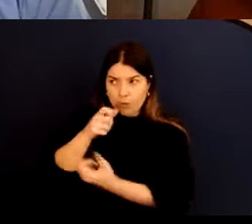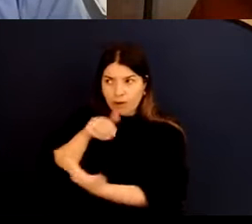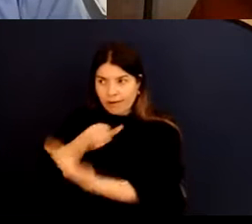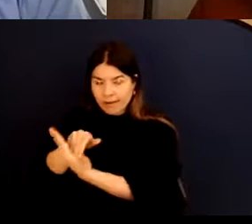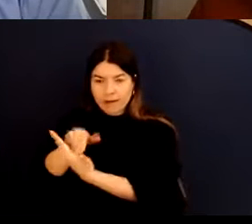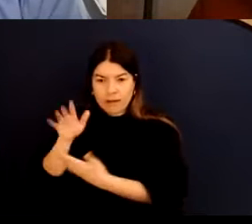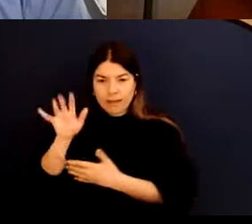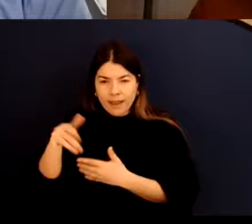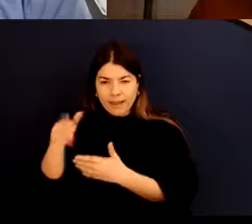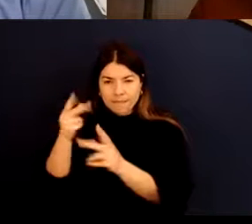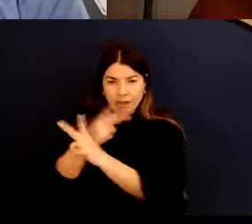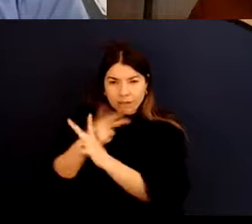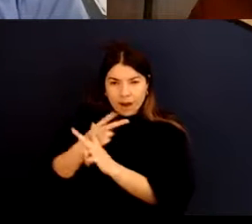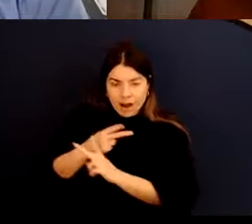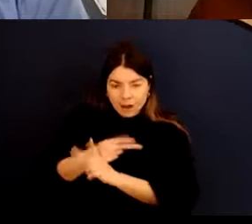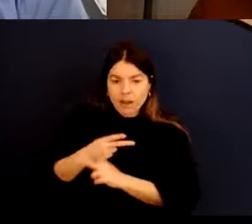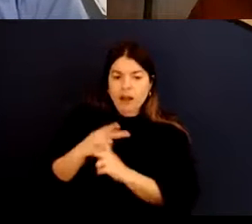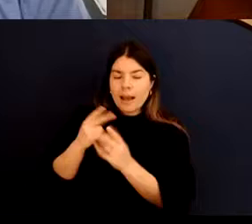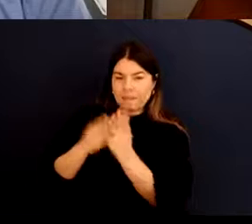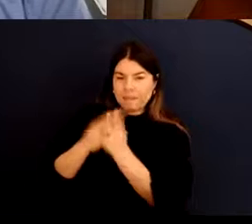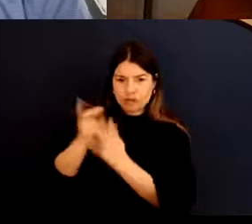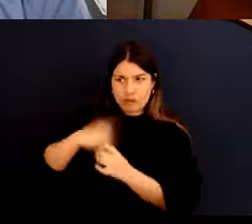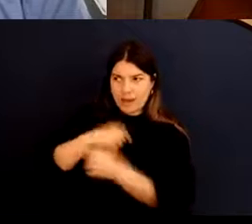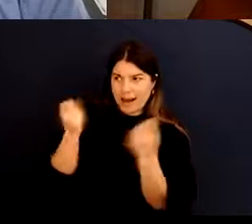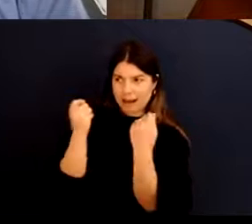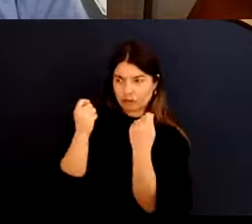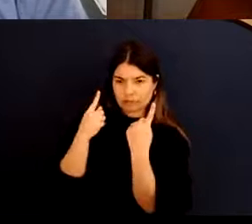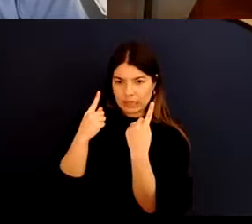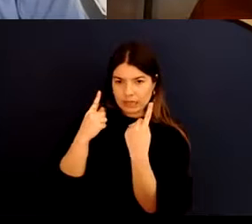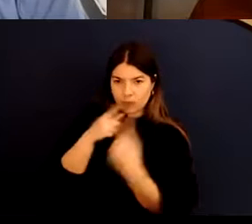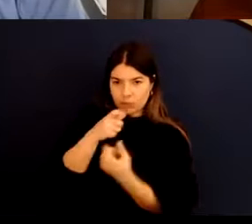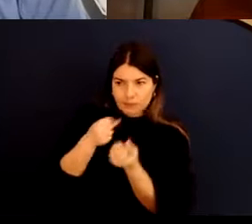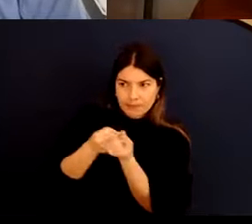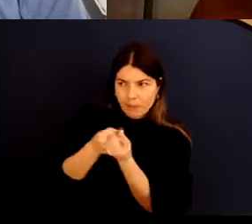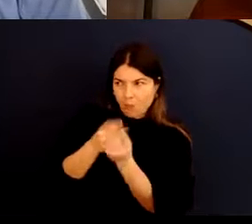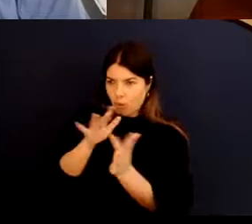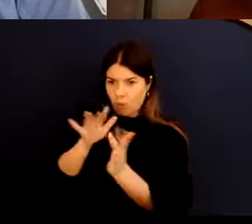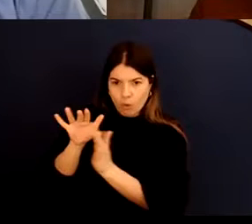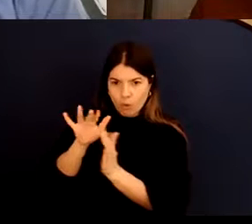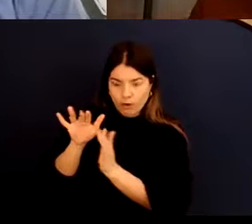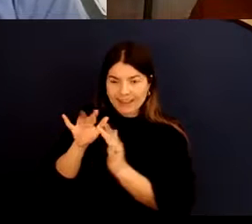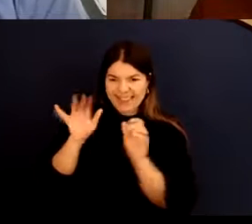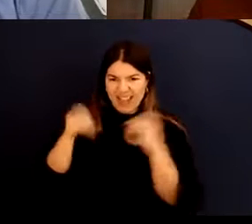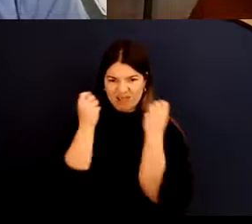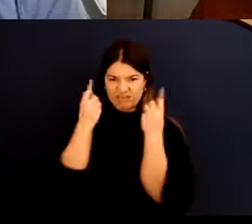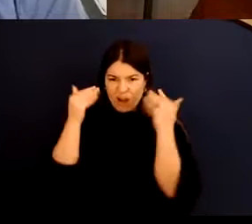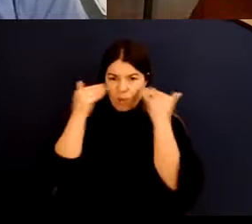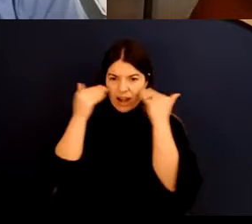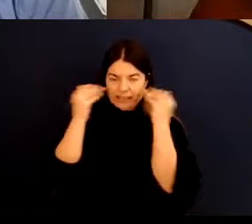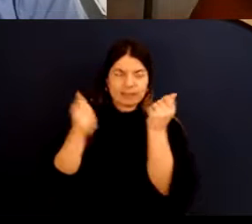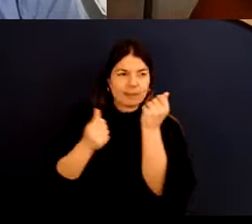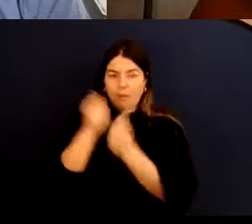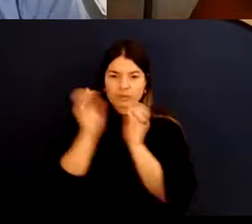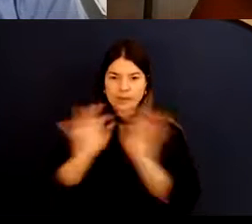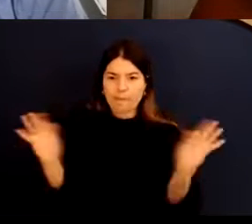do that so that we have more of an awareness than just doing it. 10 seconds. I think awareness is the most important